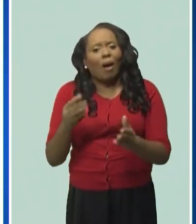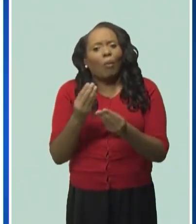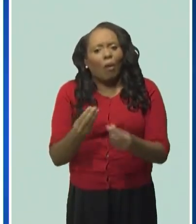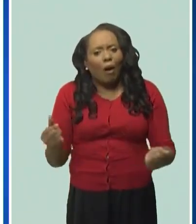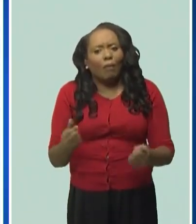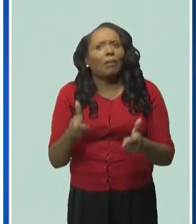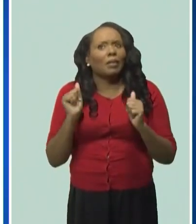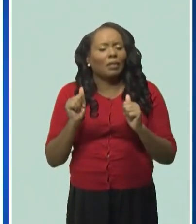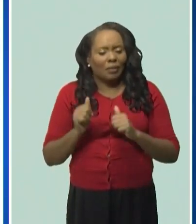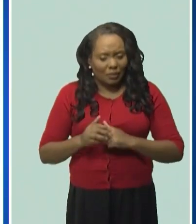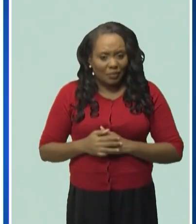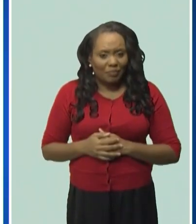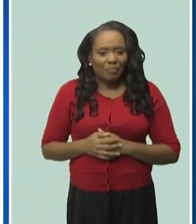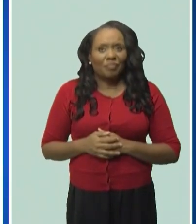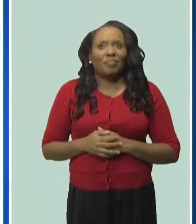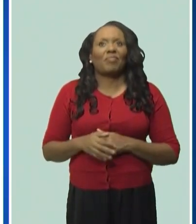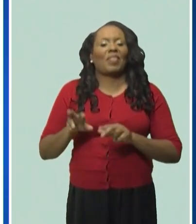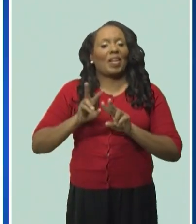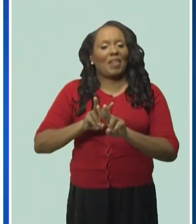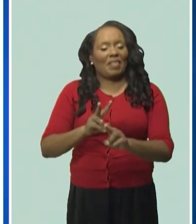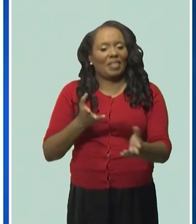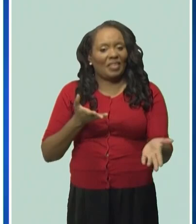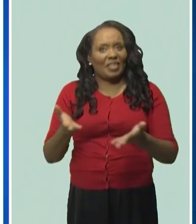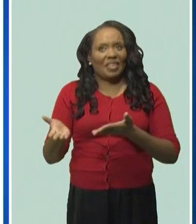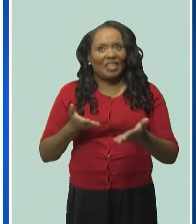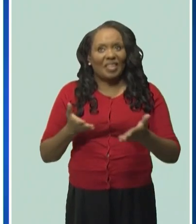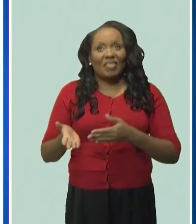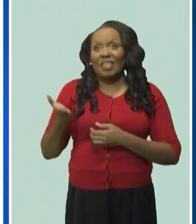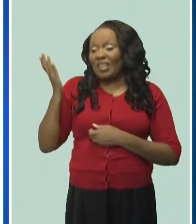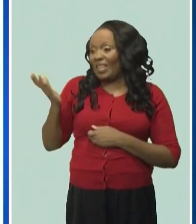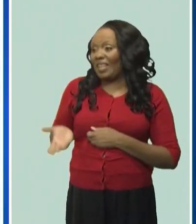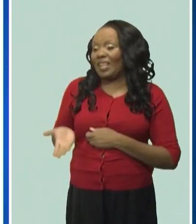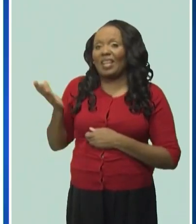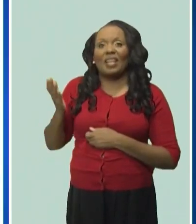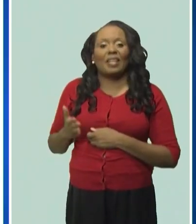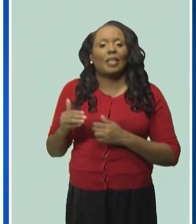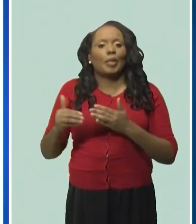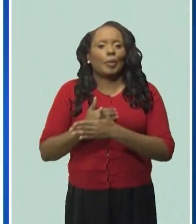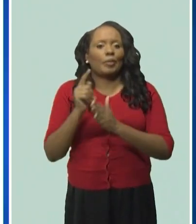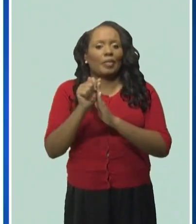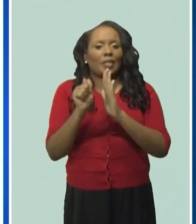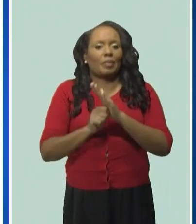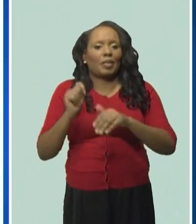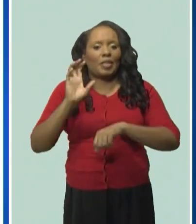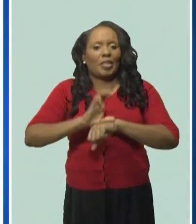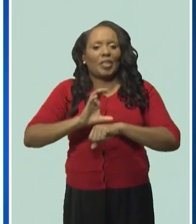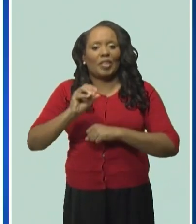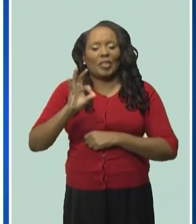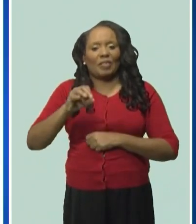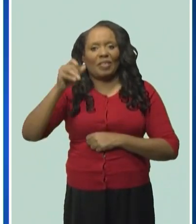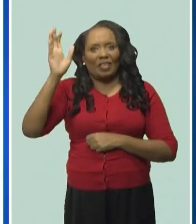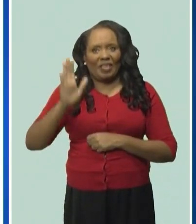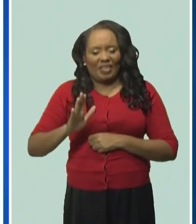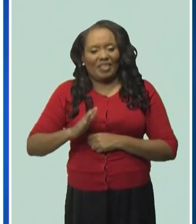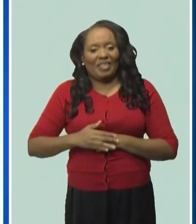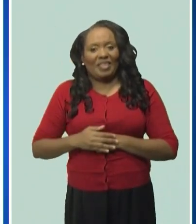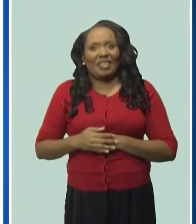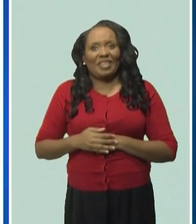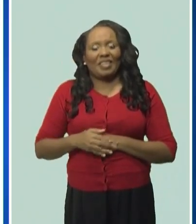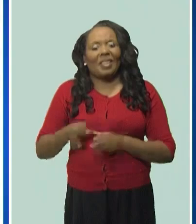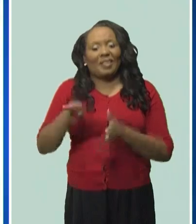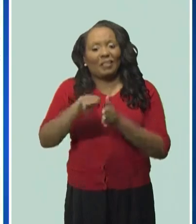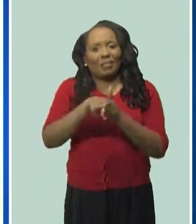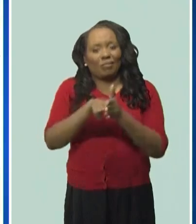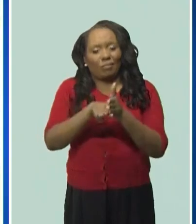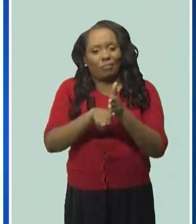point. Following a funeral service at the Mount Summit New Testament Church of God, Rupert Sidney Springer was laid